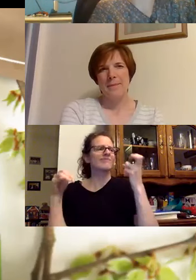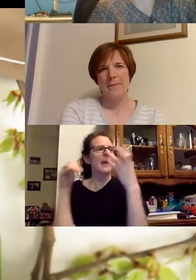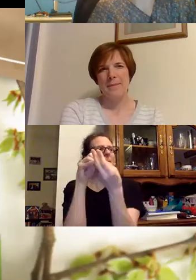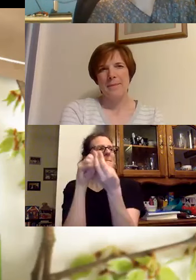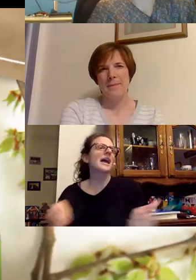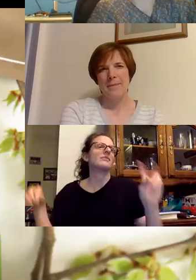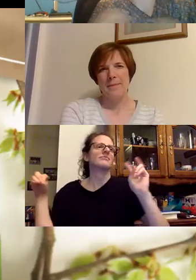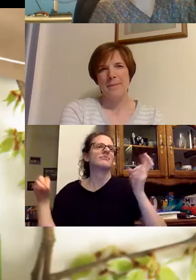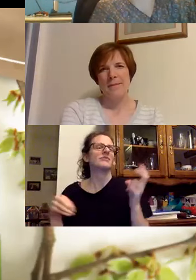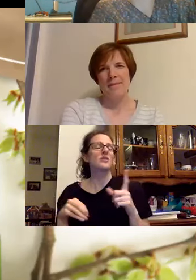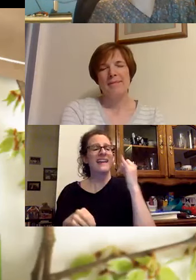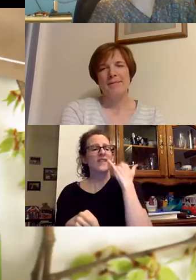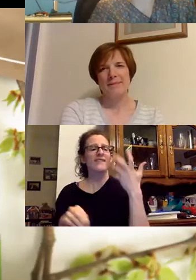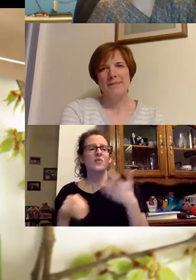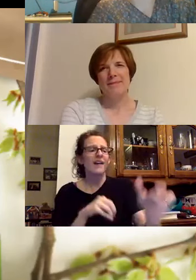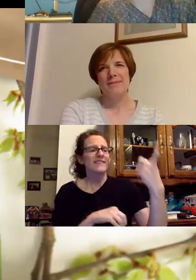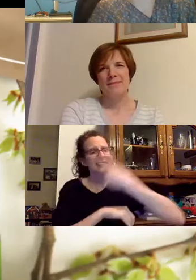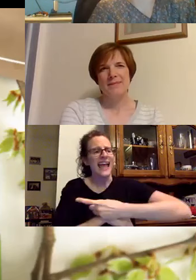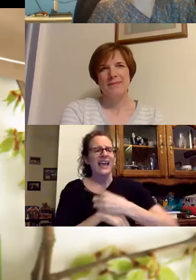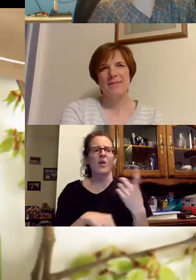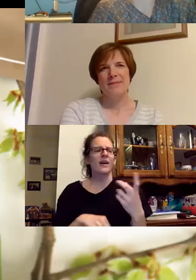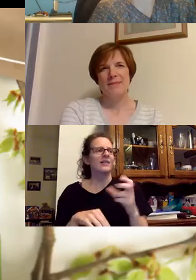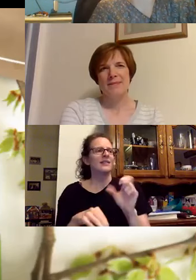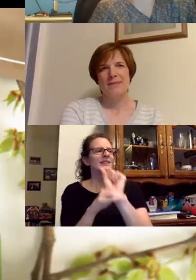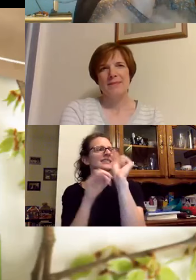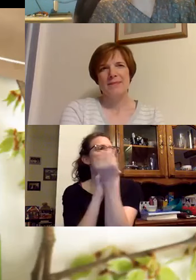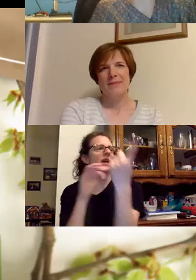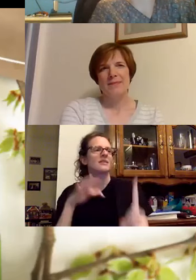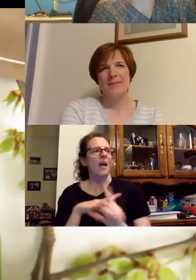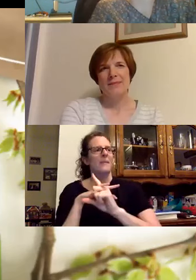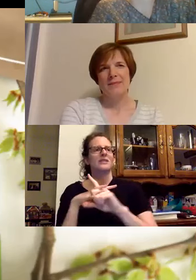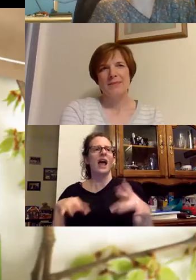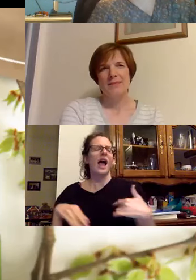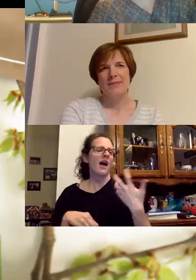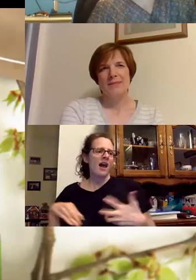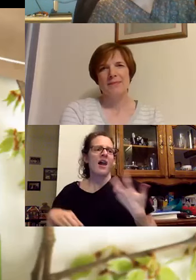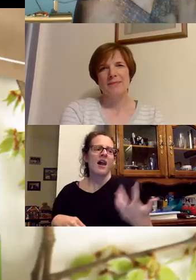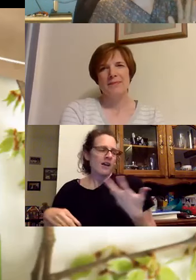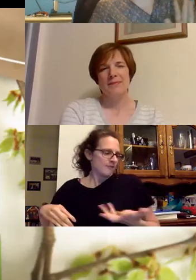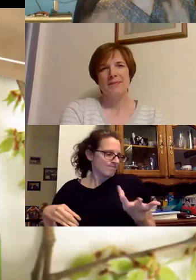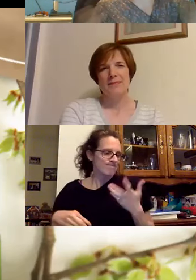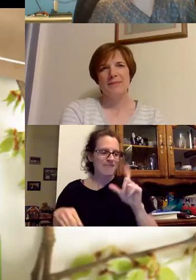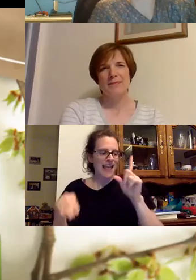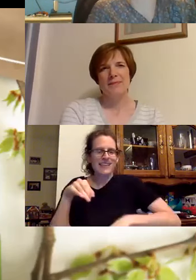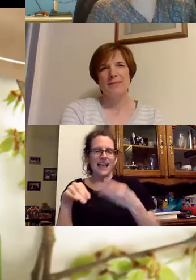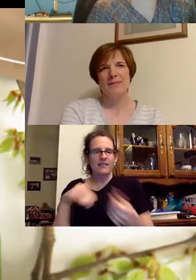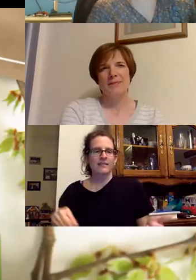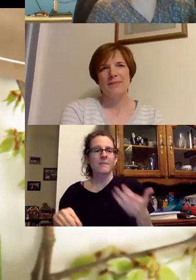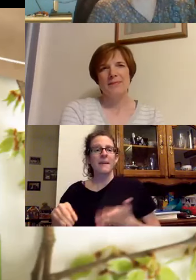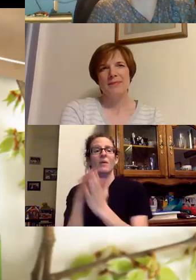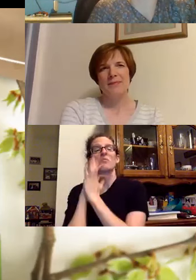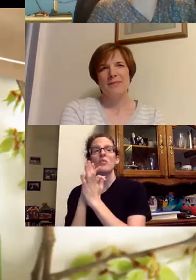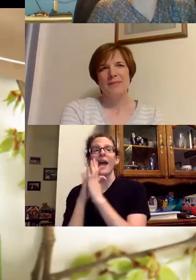day, situation that you just can't get over on your own, pray and apply Stress